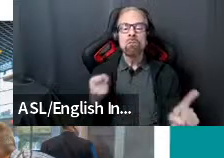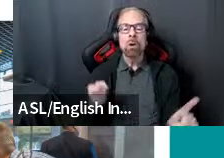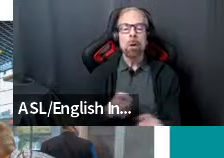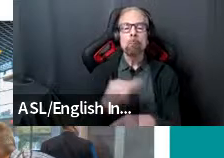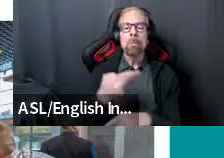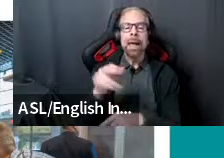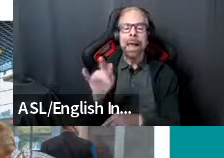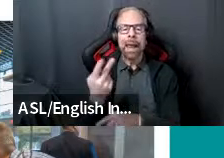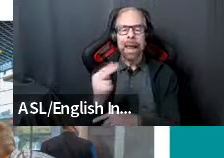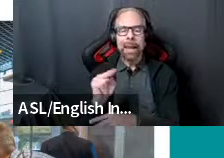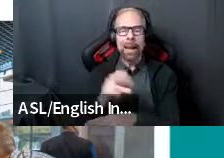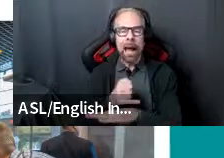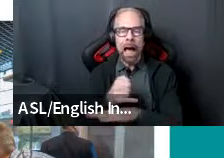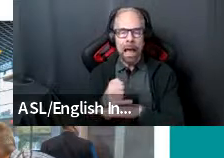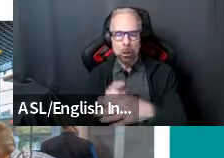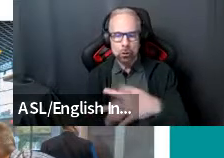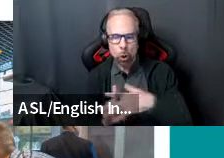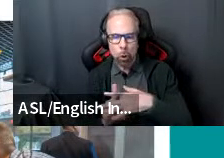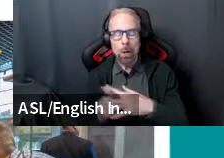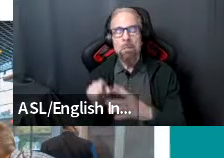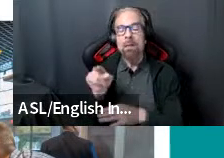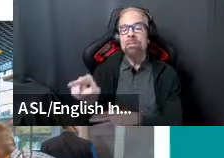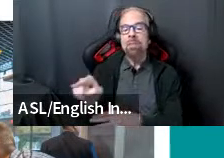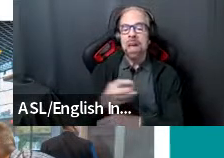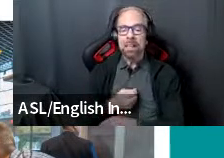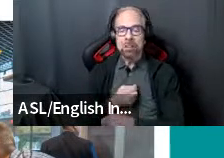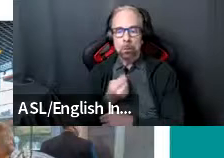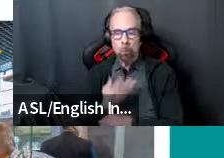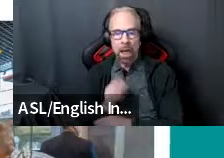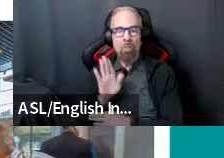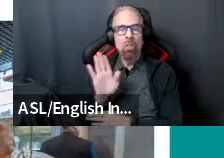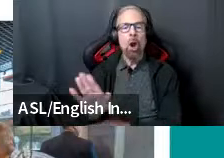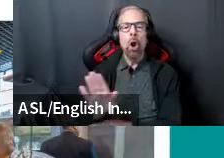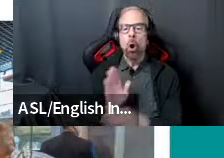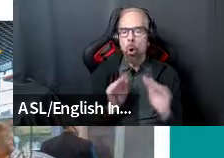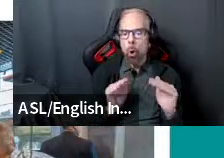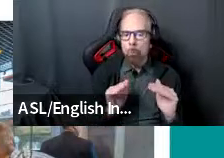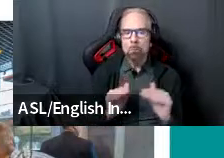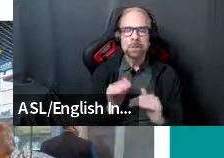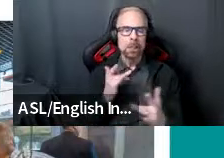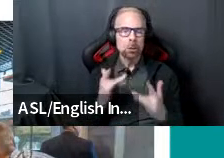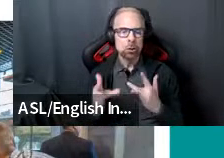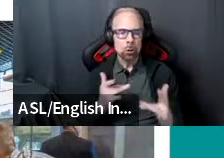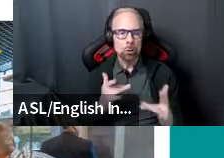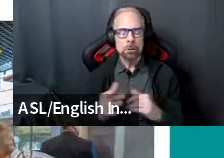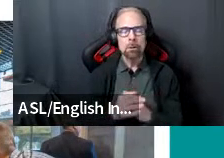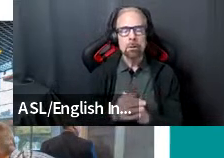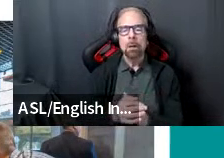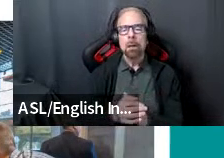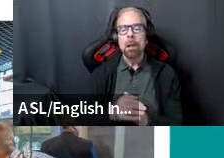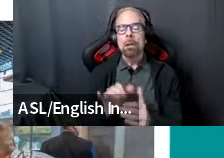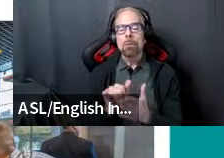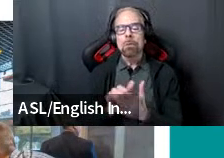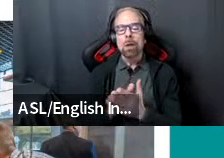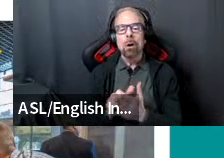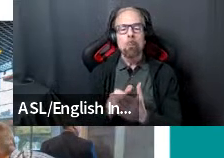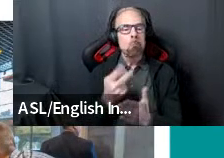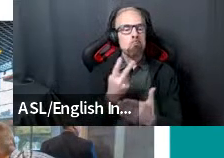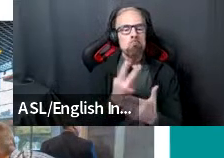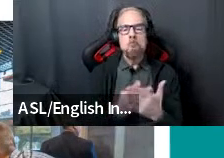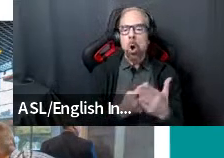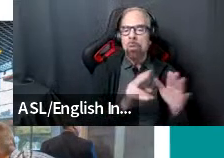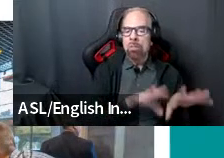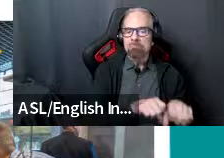come and express their hopes and concerns. So it was, both events were very